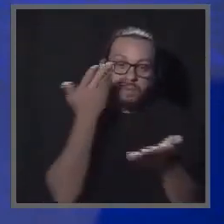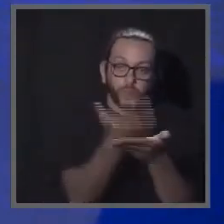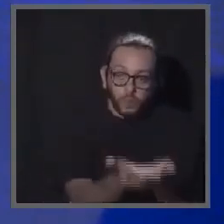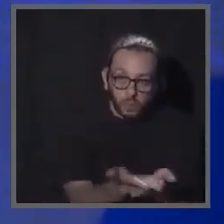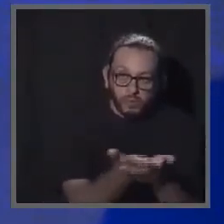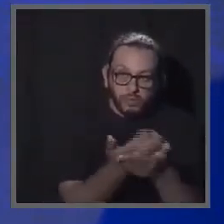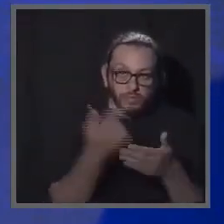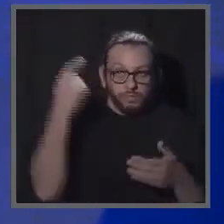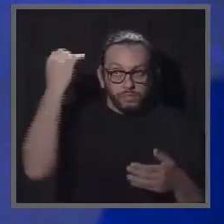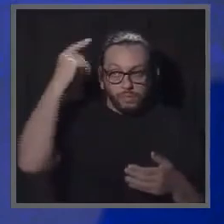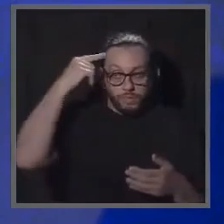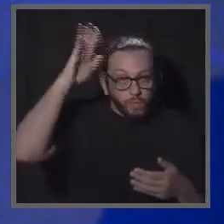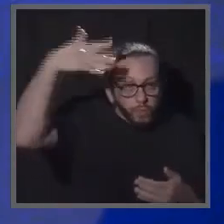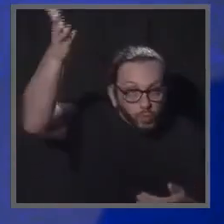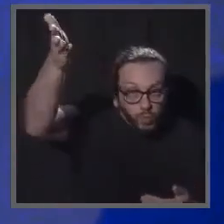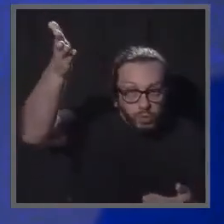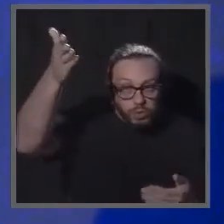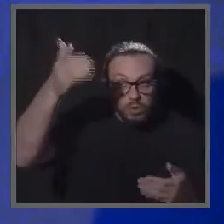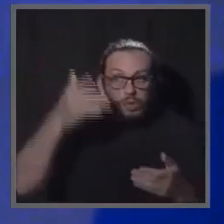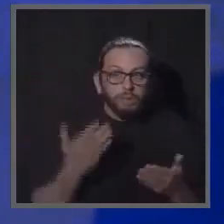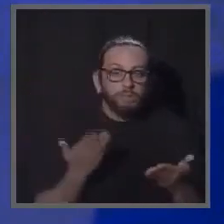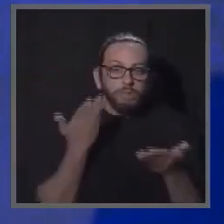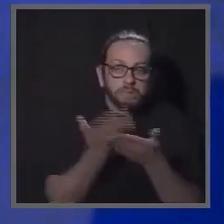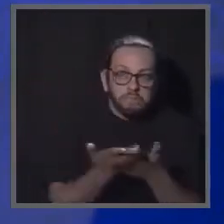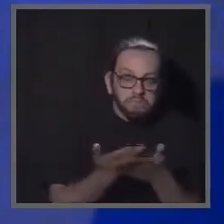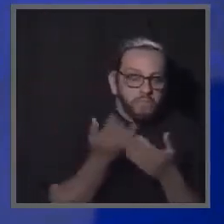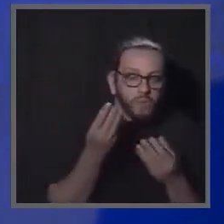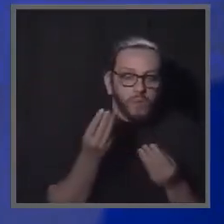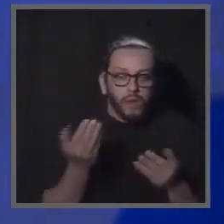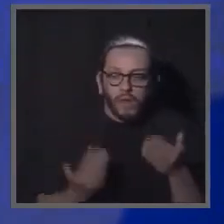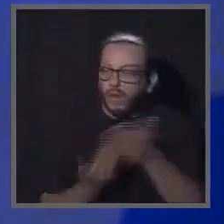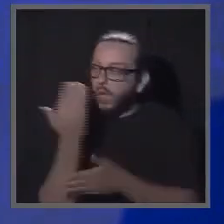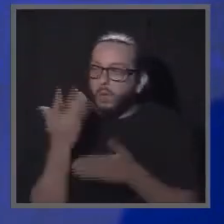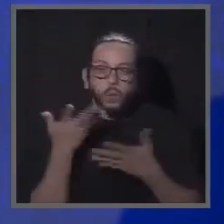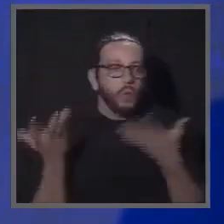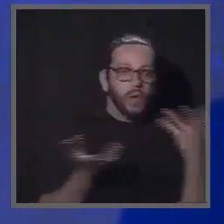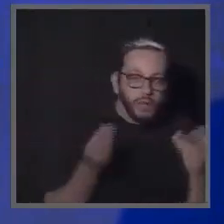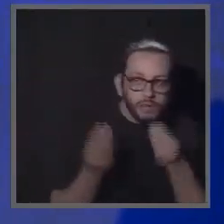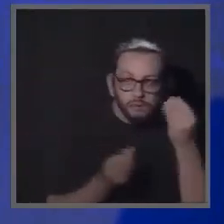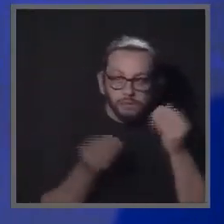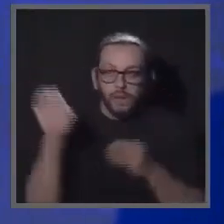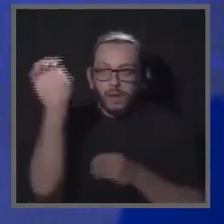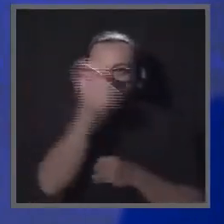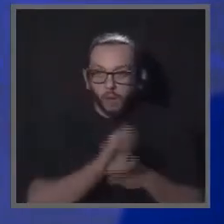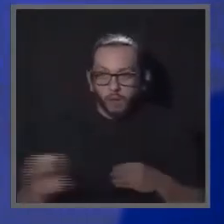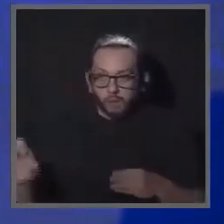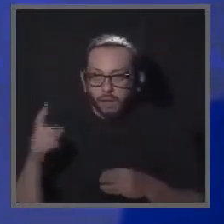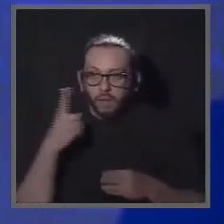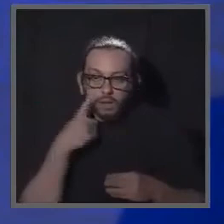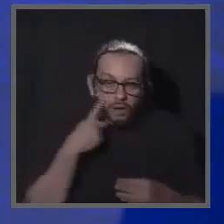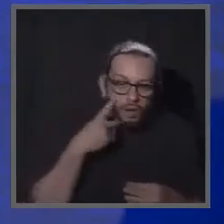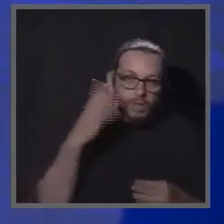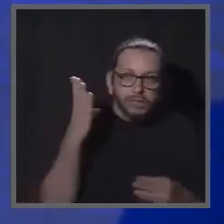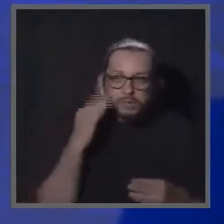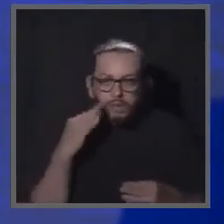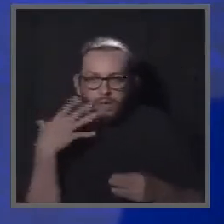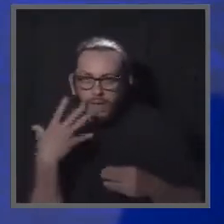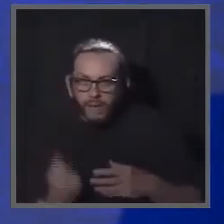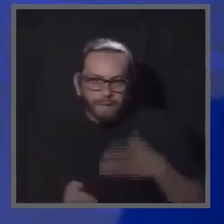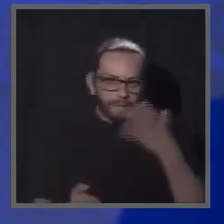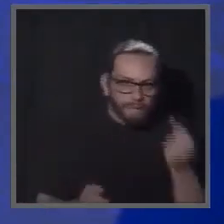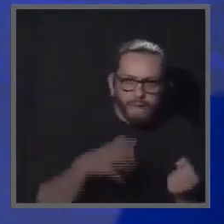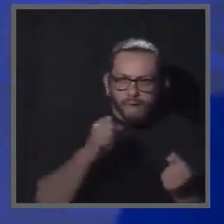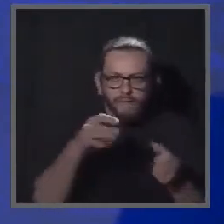is not really something new that we can propose, because there were already experiences that were going on throughout Europe, very interesting,